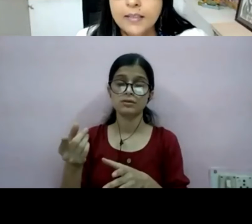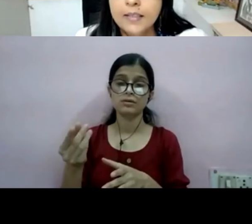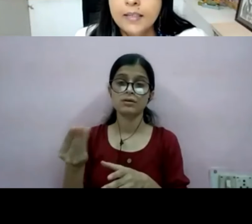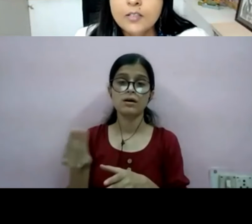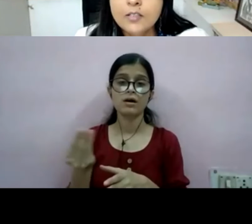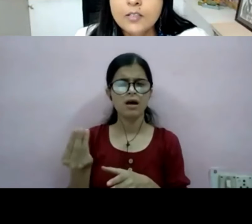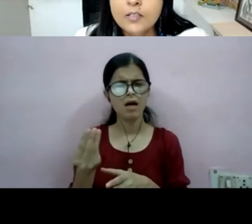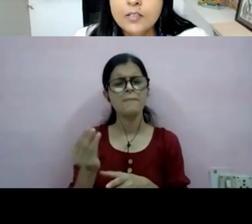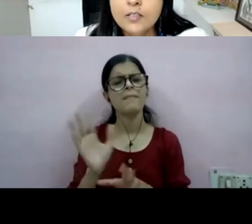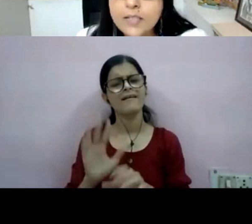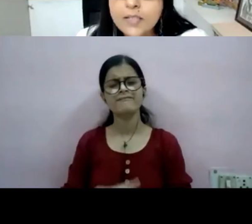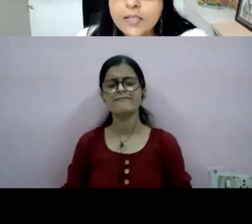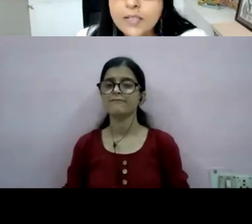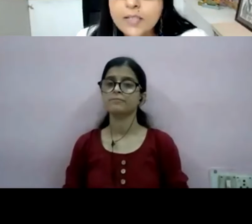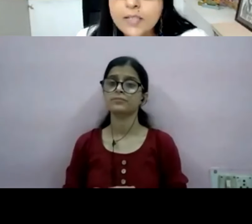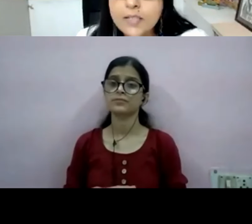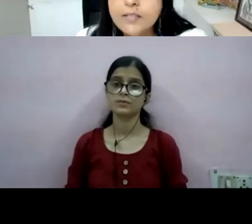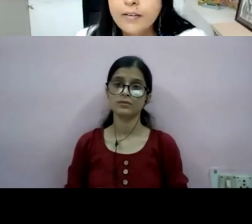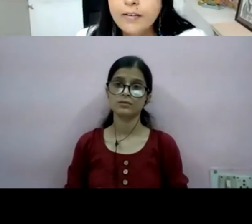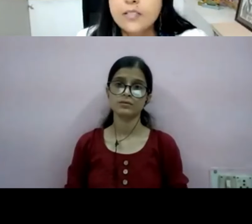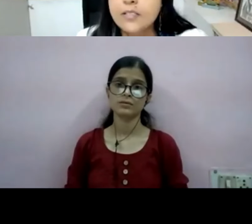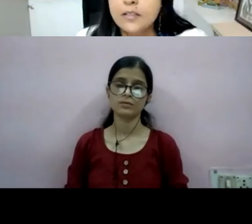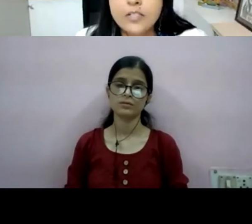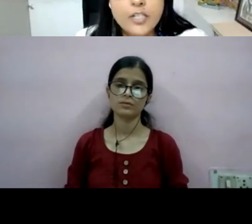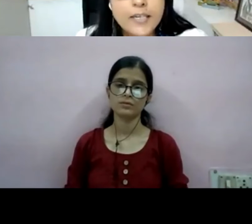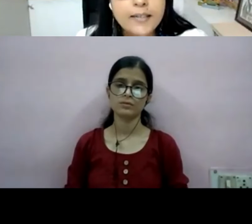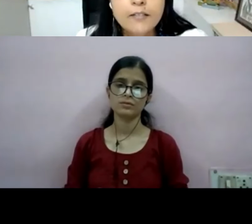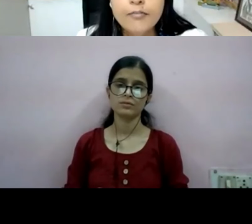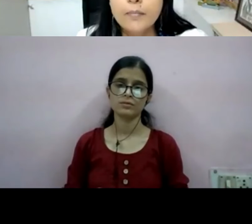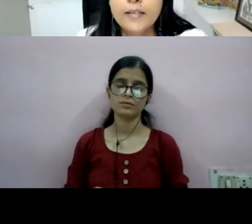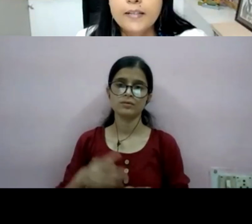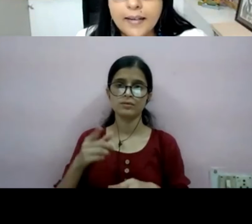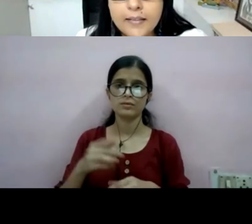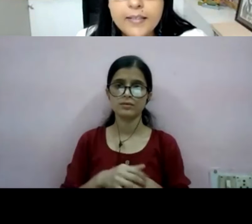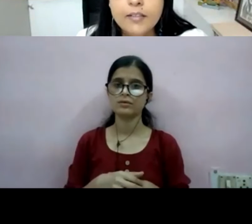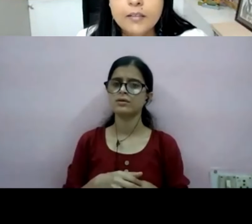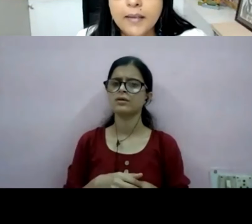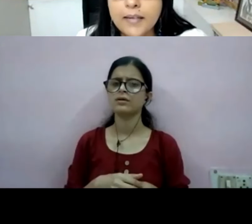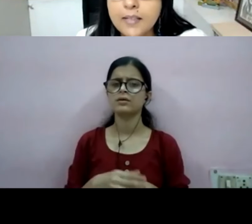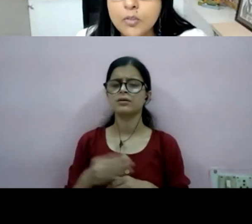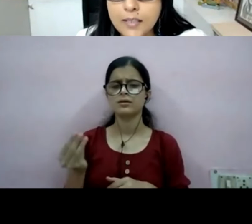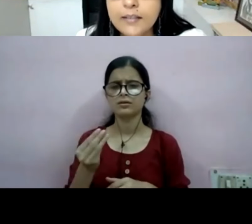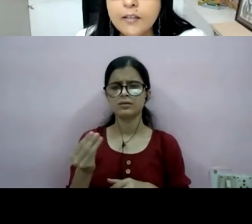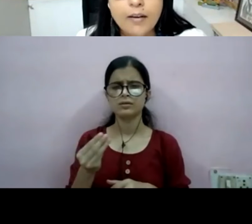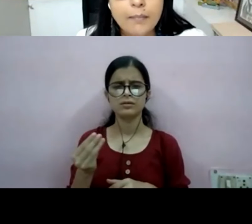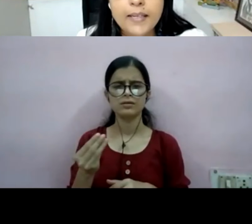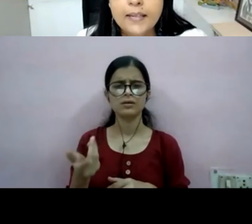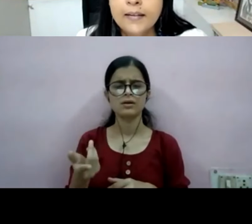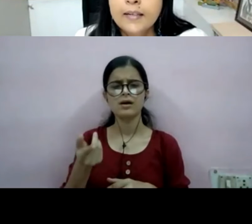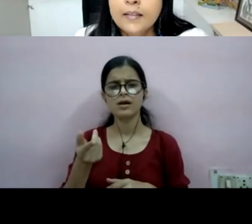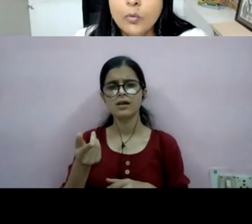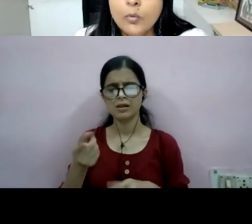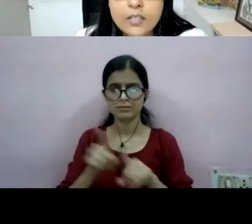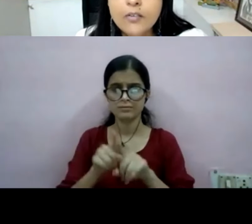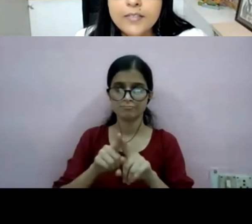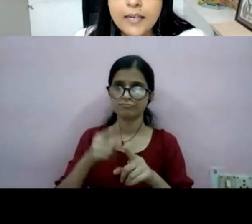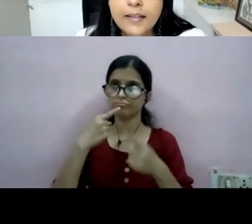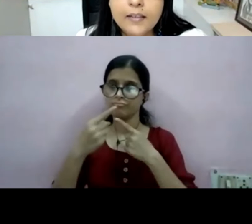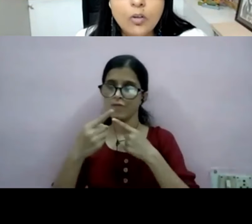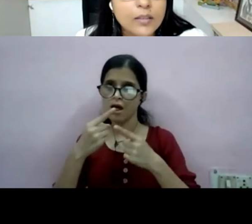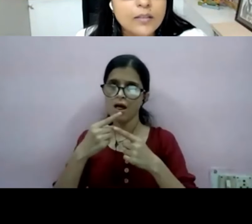this. So in cultures where as such shielded from interacting with males outside the family, the question